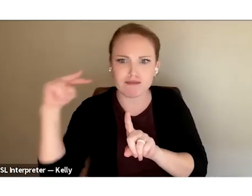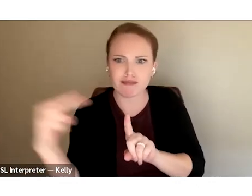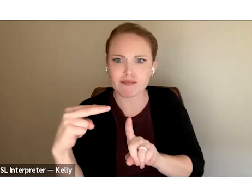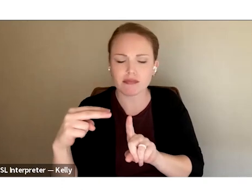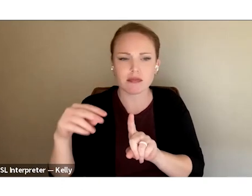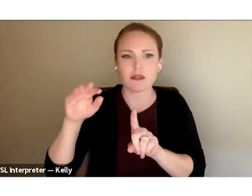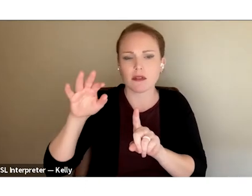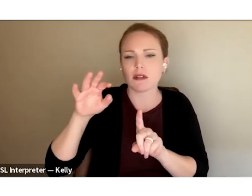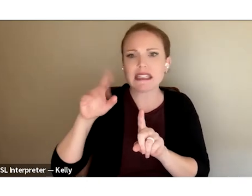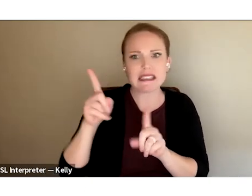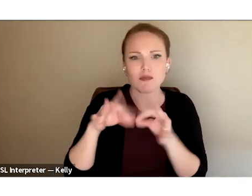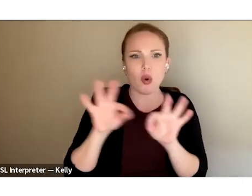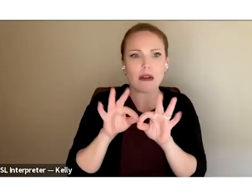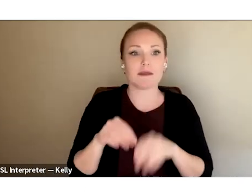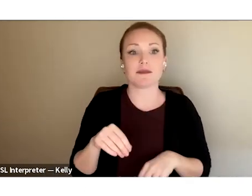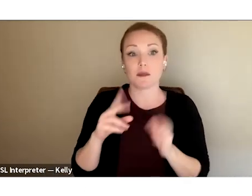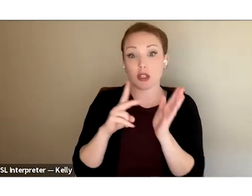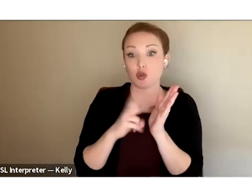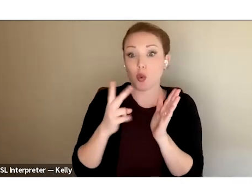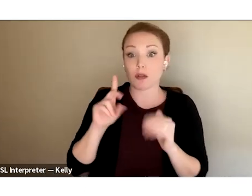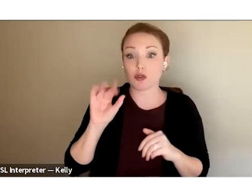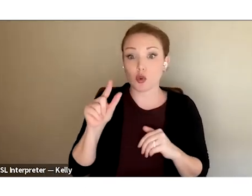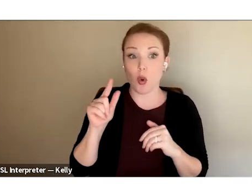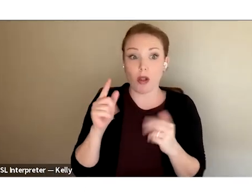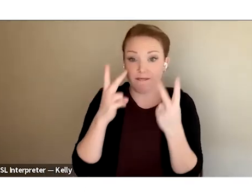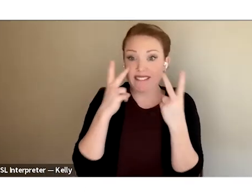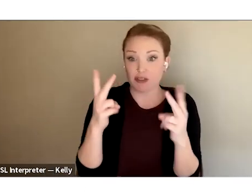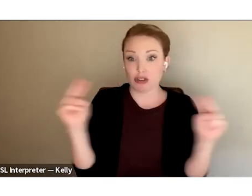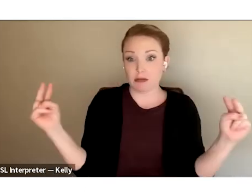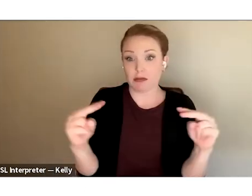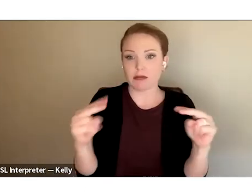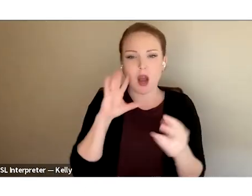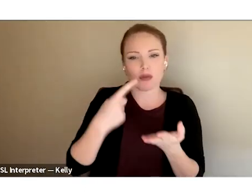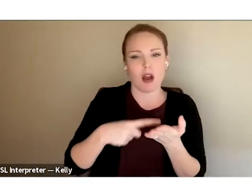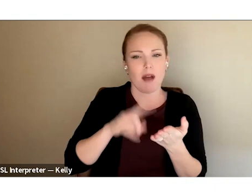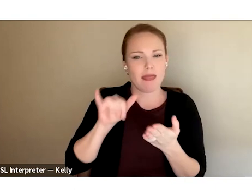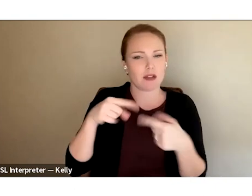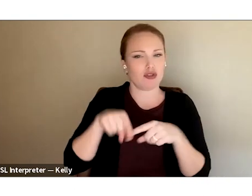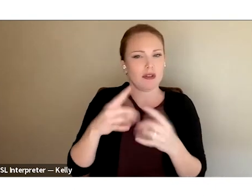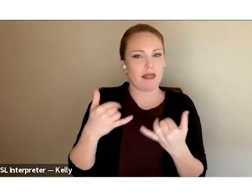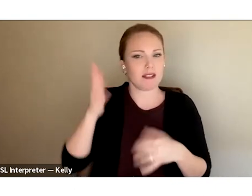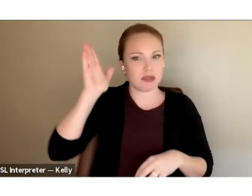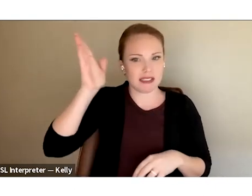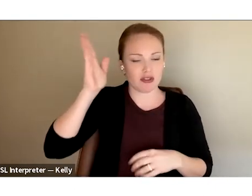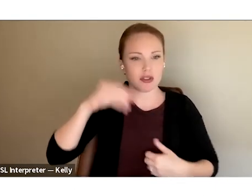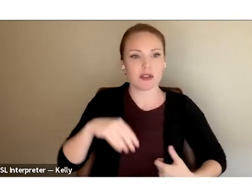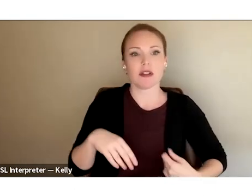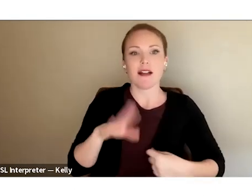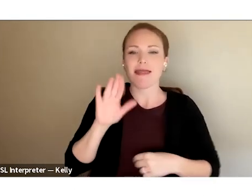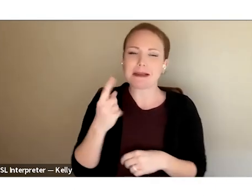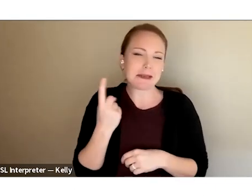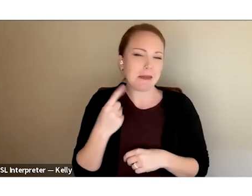dual vision, which I will talk about throughout this presentation, is something I've been playing